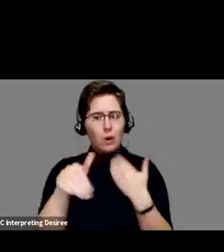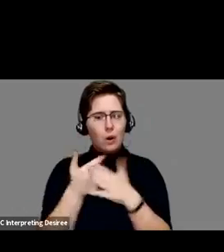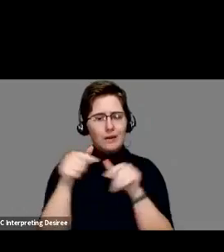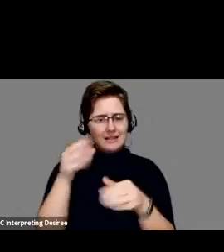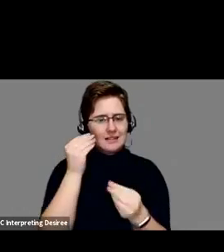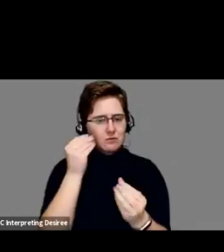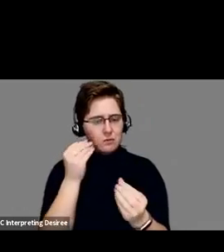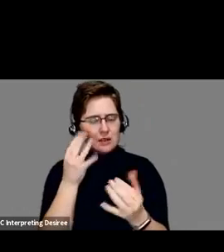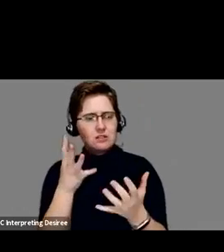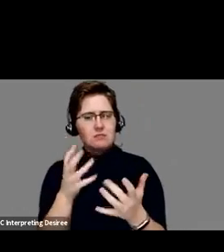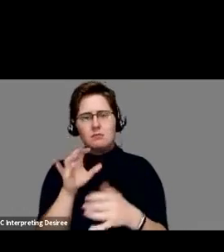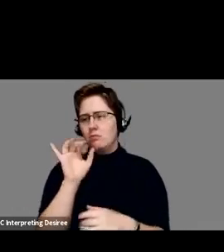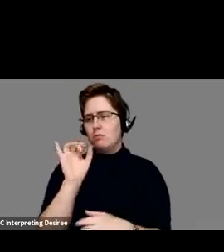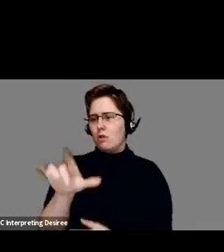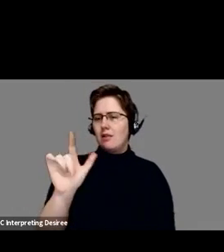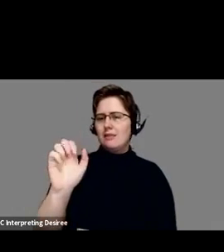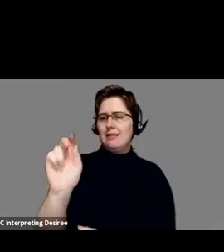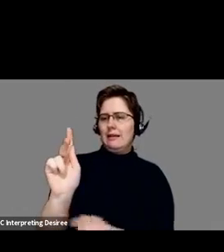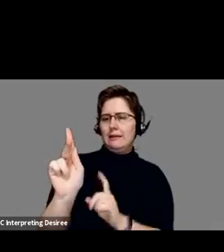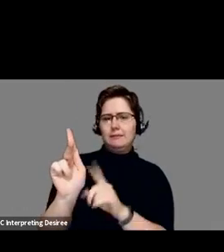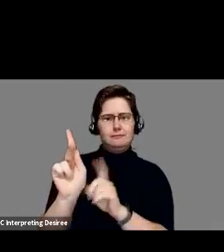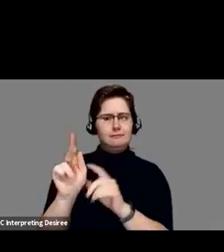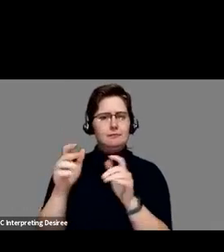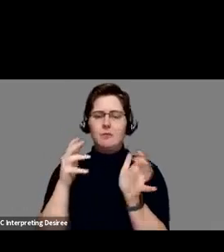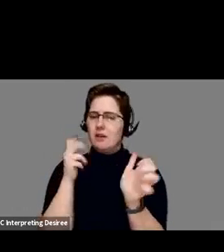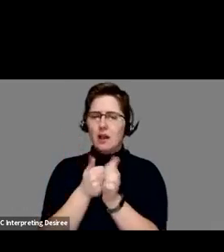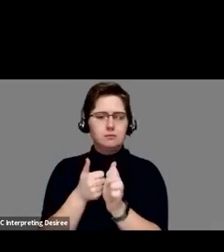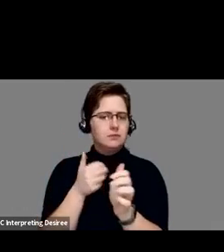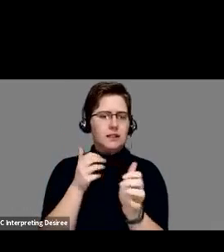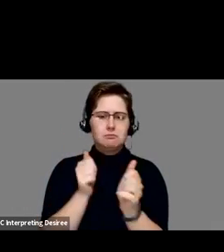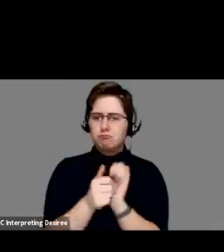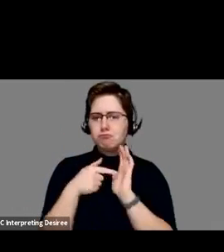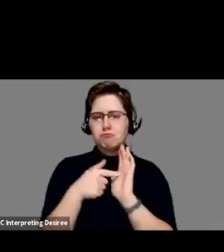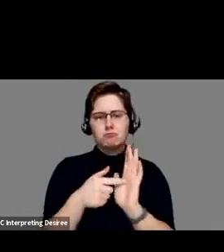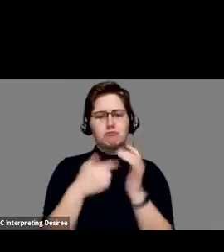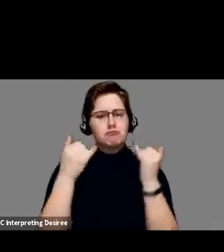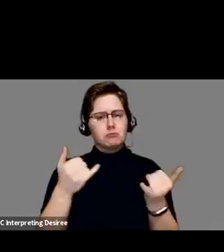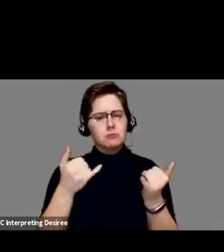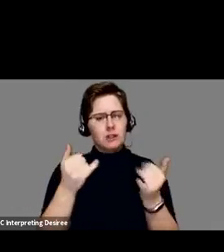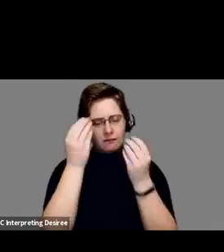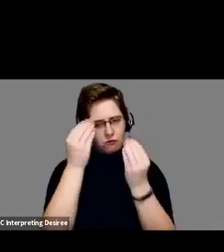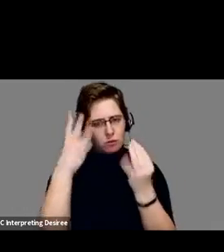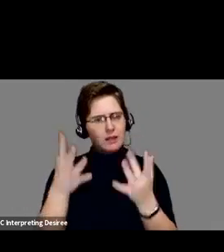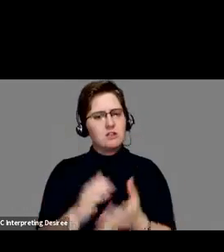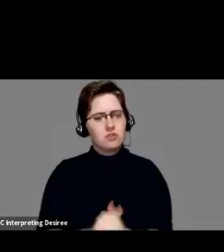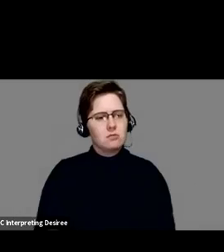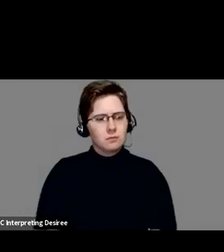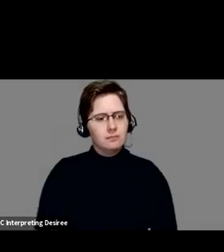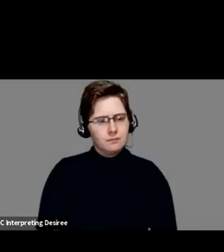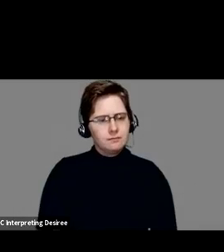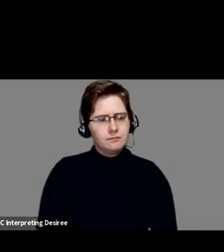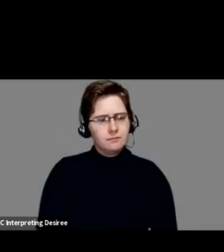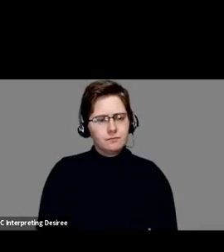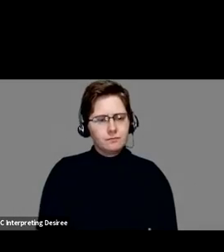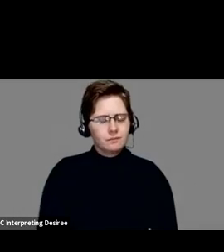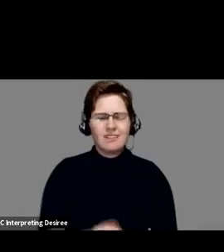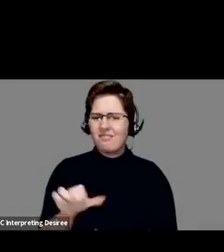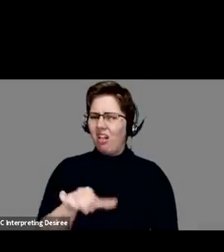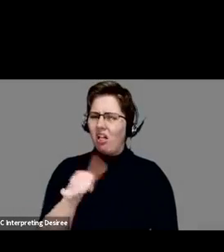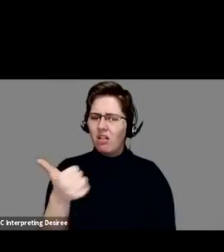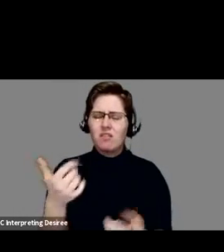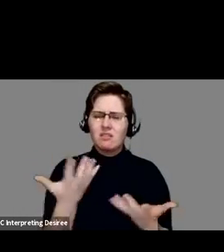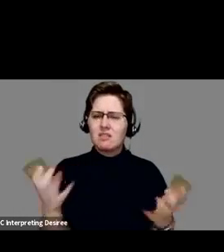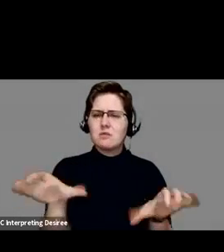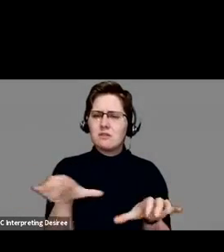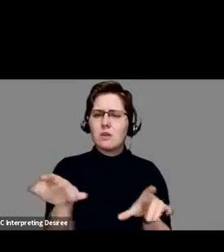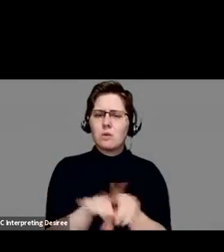And those links are and have been updated to reflect current and relevant information. There are other things that we've done outside